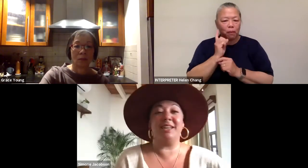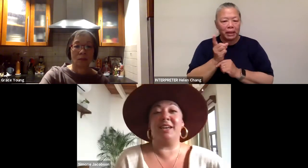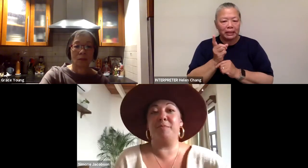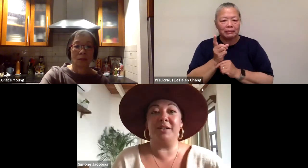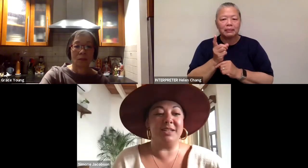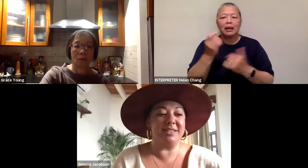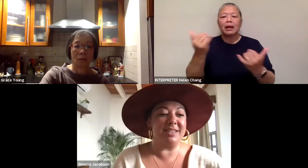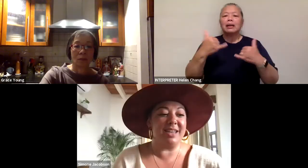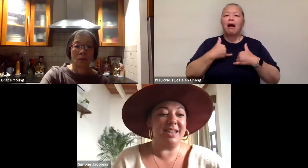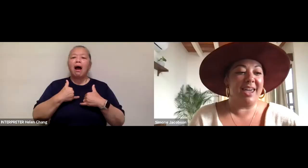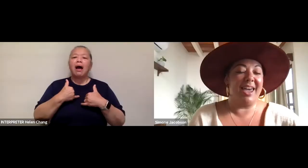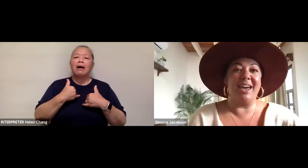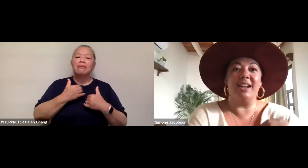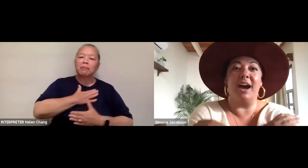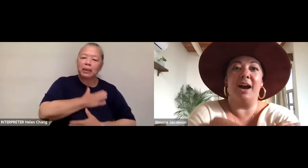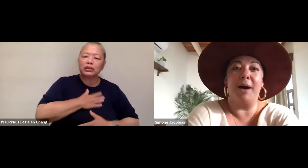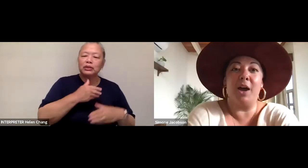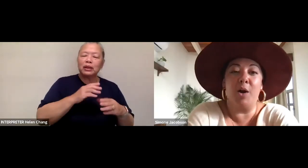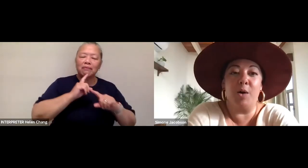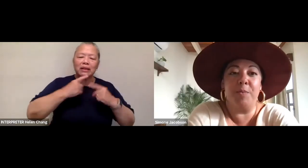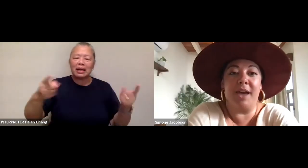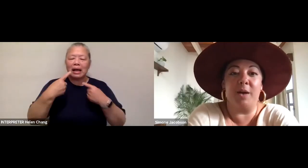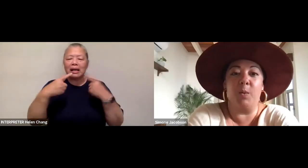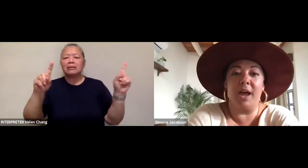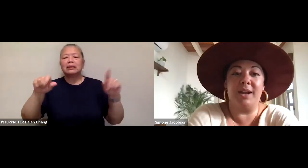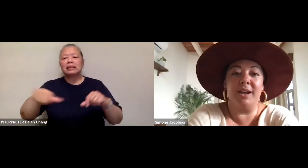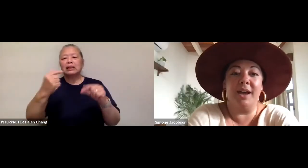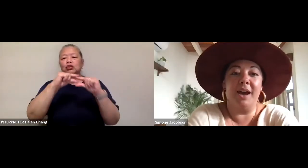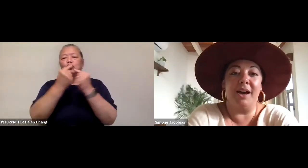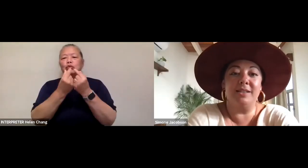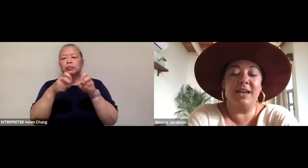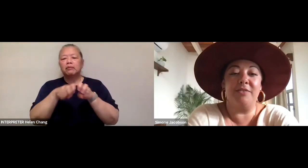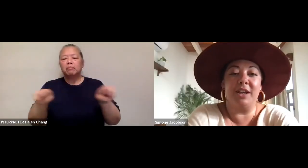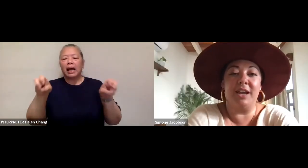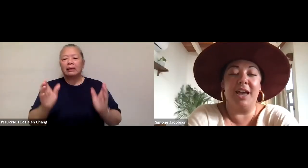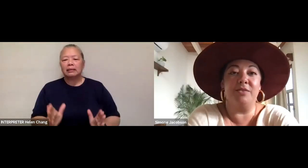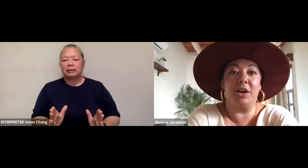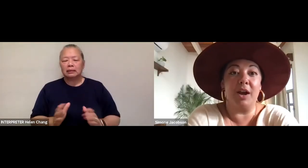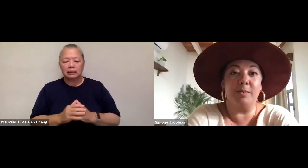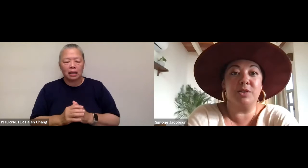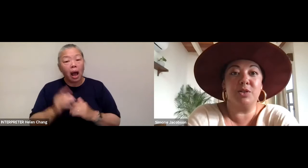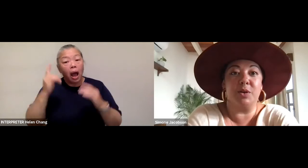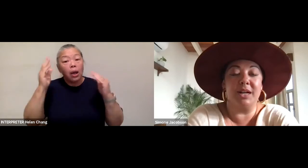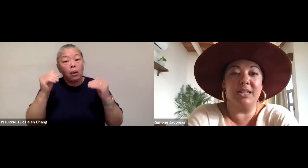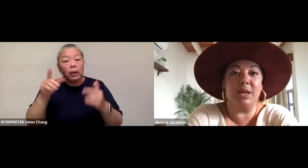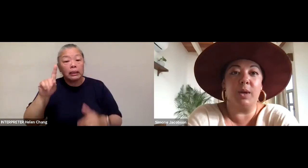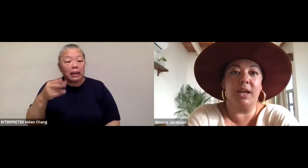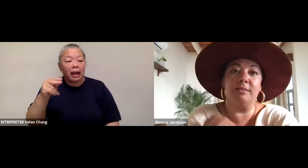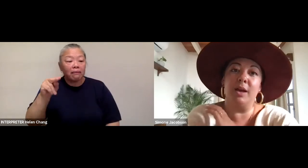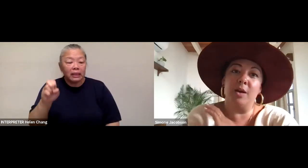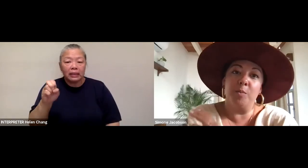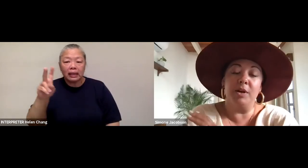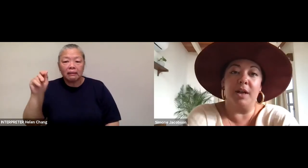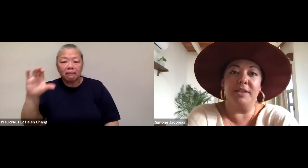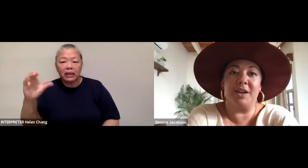set of panelists. And I hope that when Daphne and Vic are able to join us that we